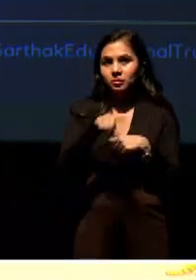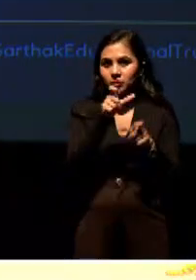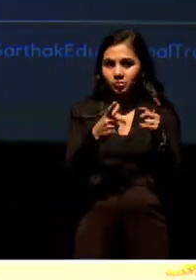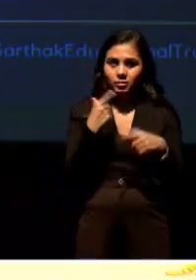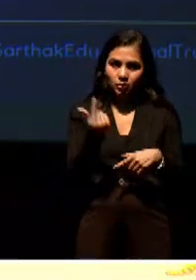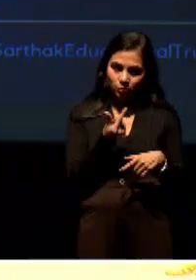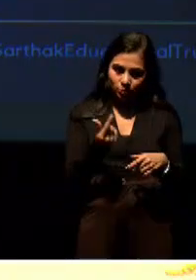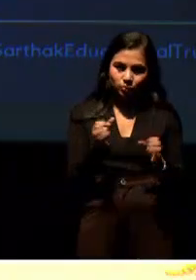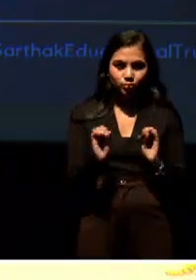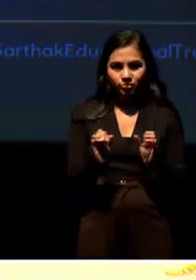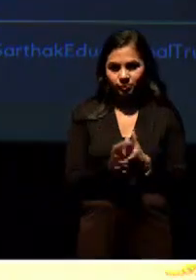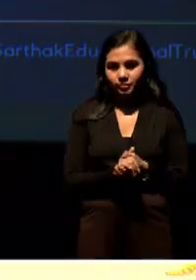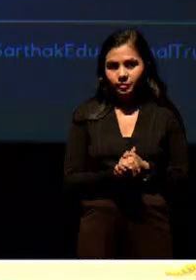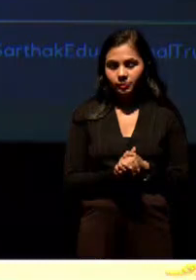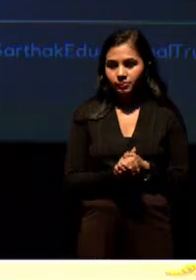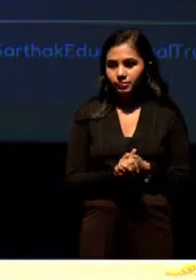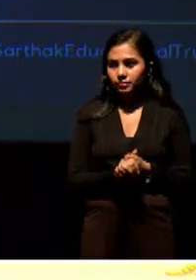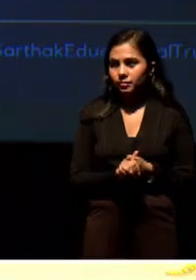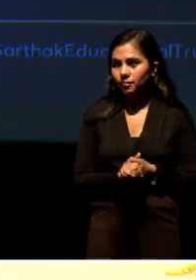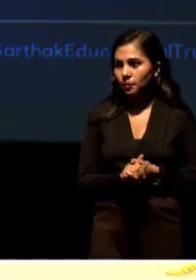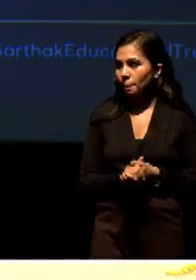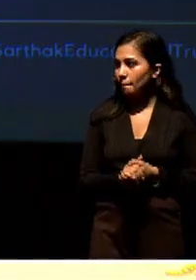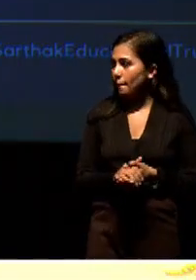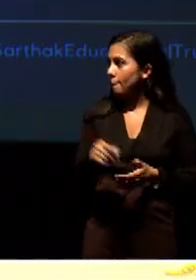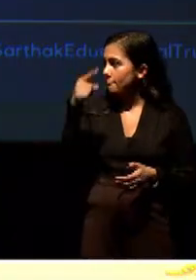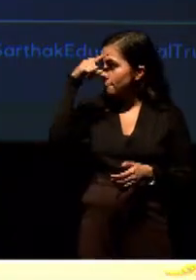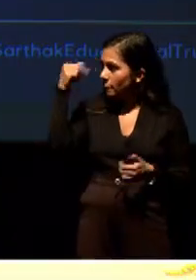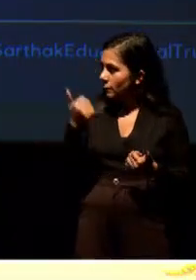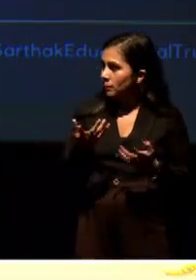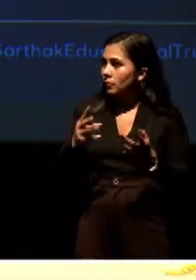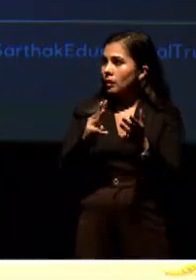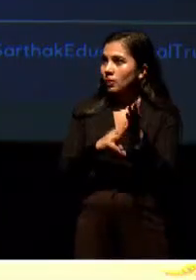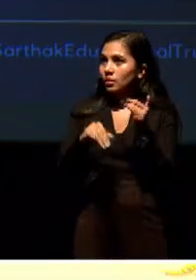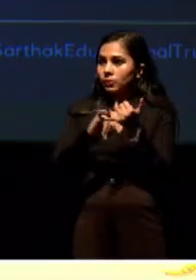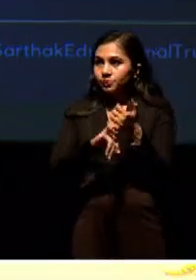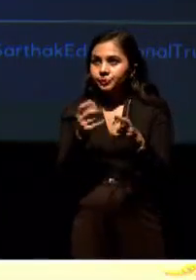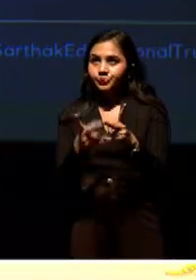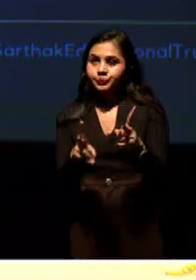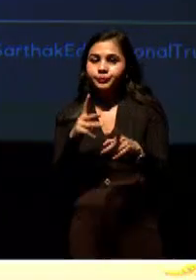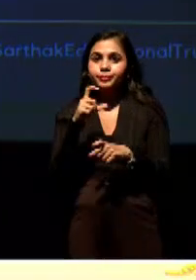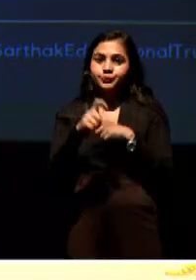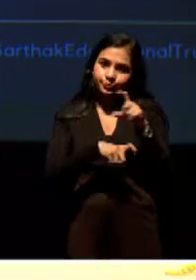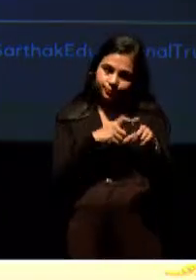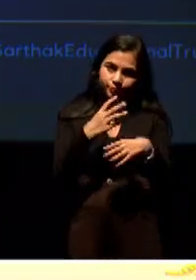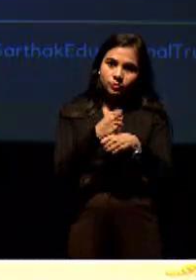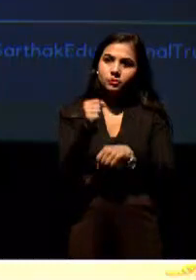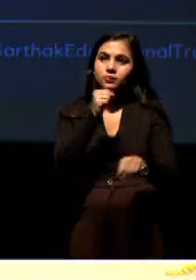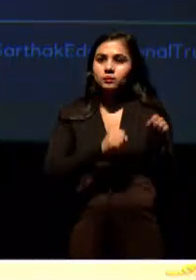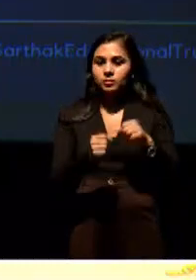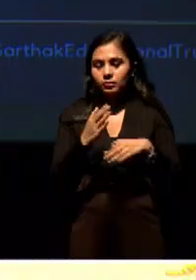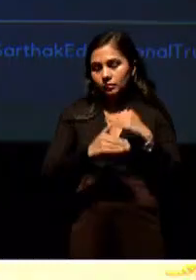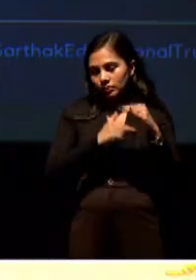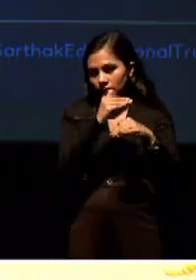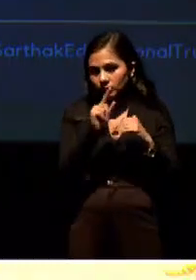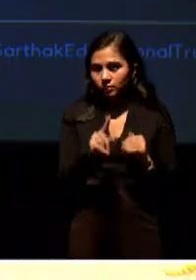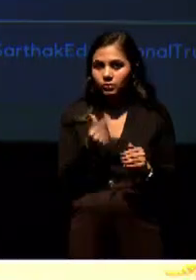it. So it's just fortunate that Microsoft and some other companies, Google and all, developed something at least, and that